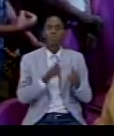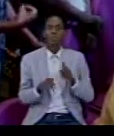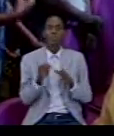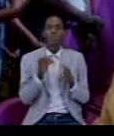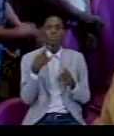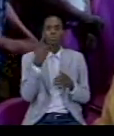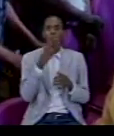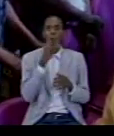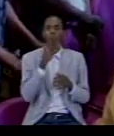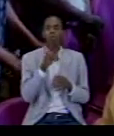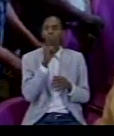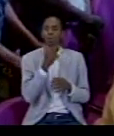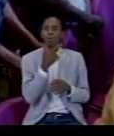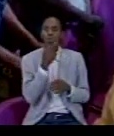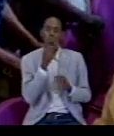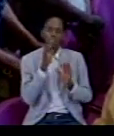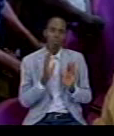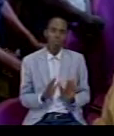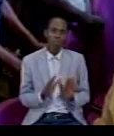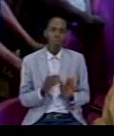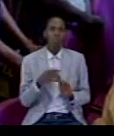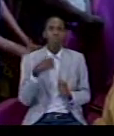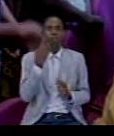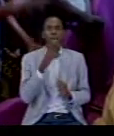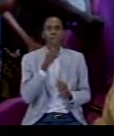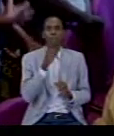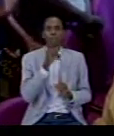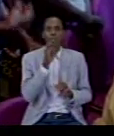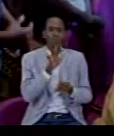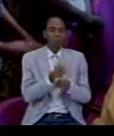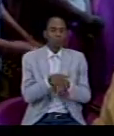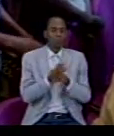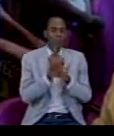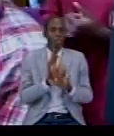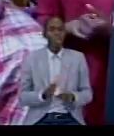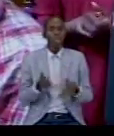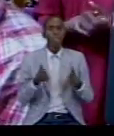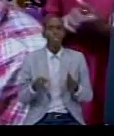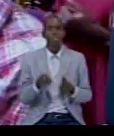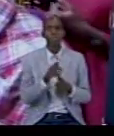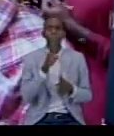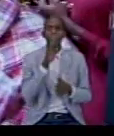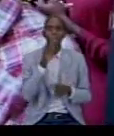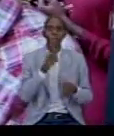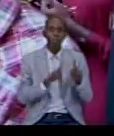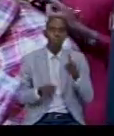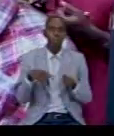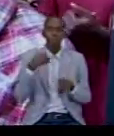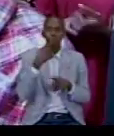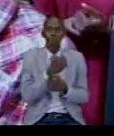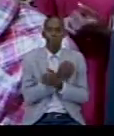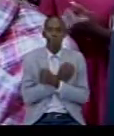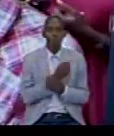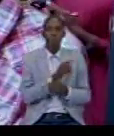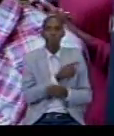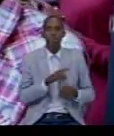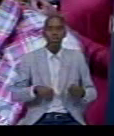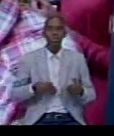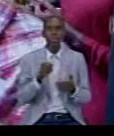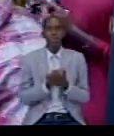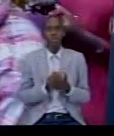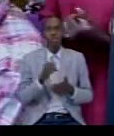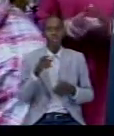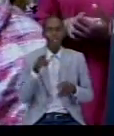not pretenders, who are not hypocrites. Let them be people who love the Lord like you love the Lord, who